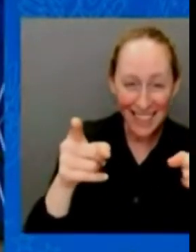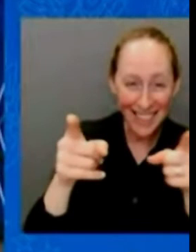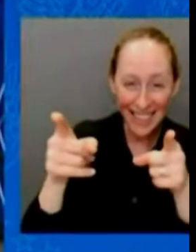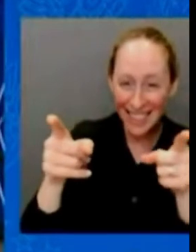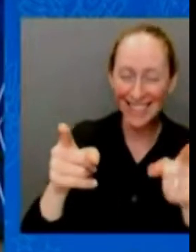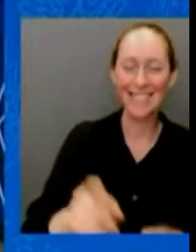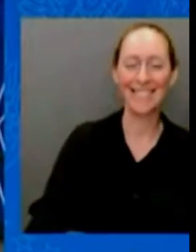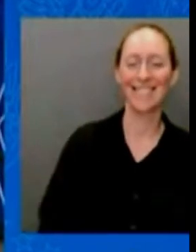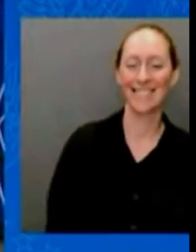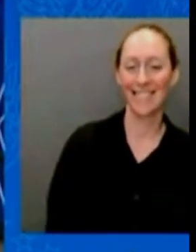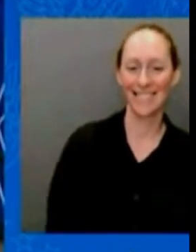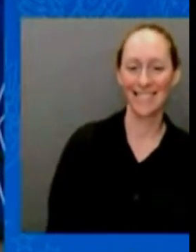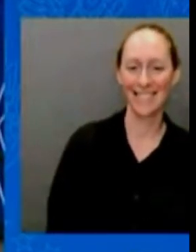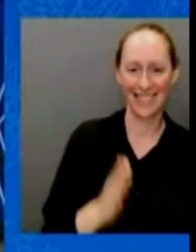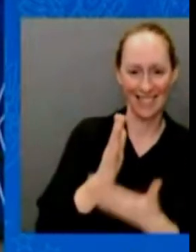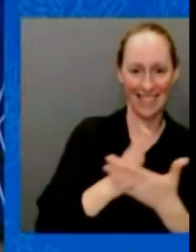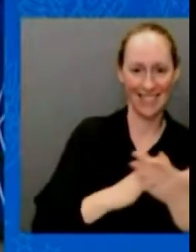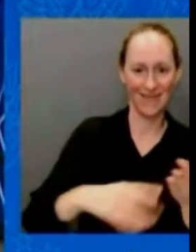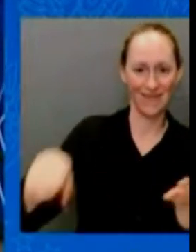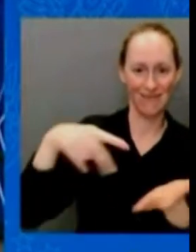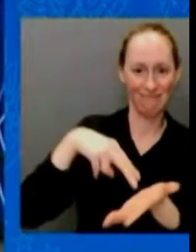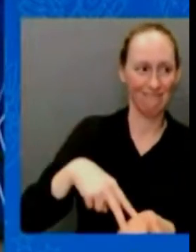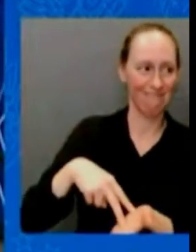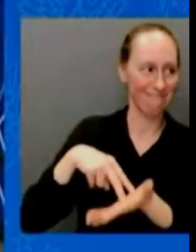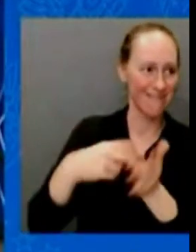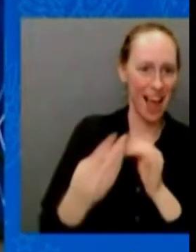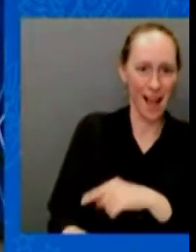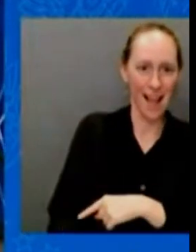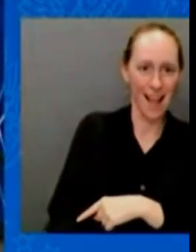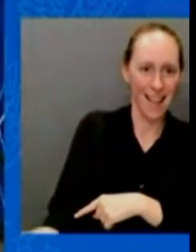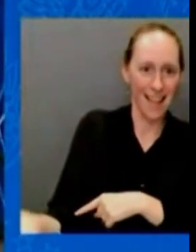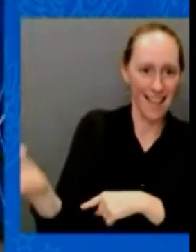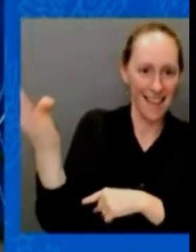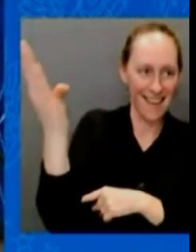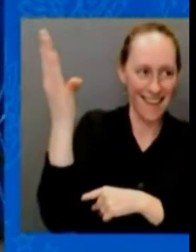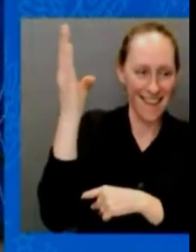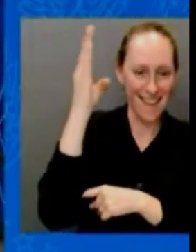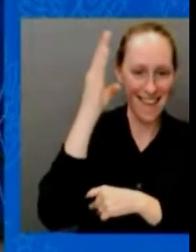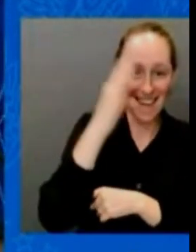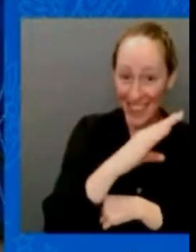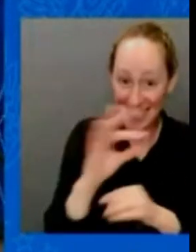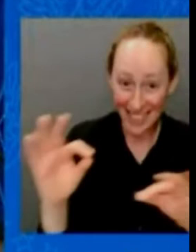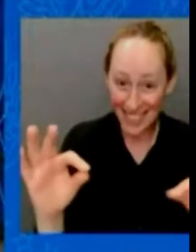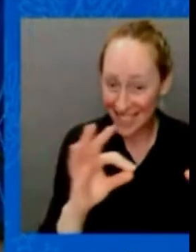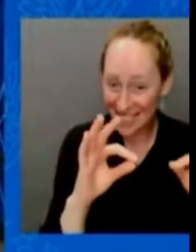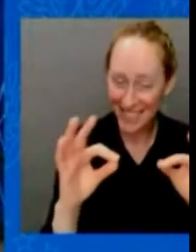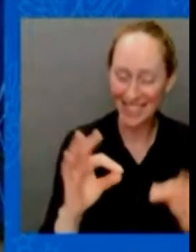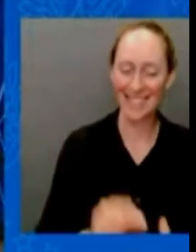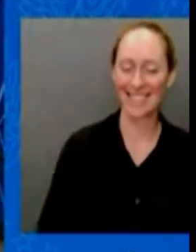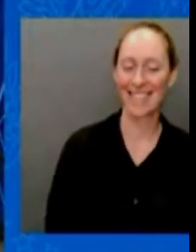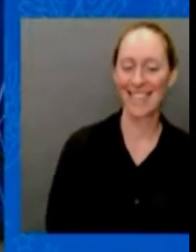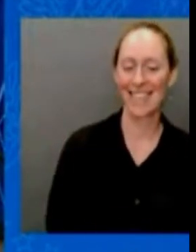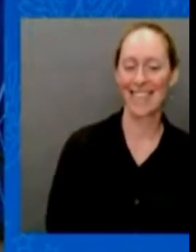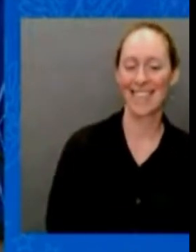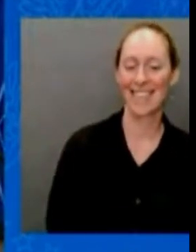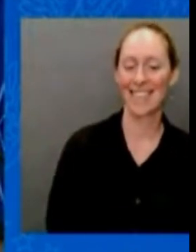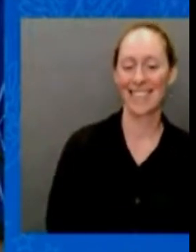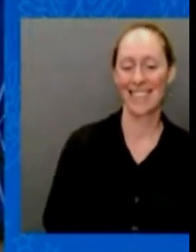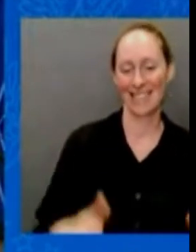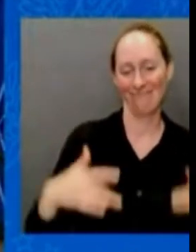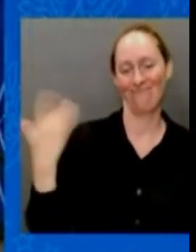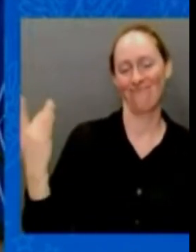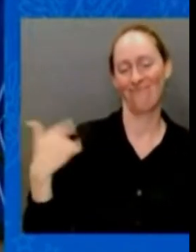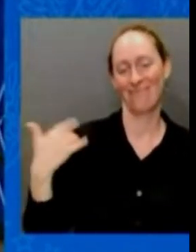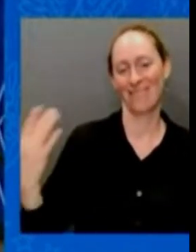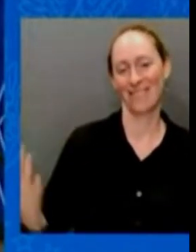patience. I'm just catching you, see if you're paying attention here. It is so fabulous to be here. I have waited for this day